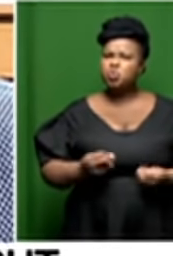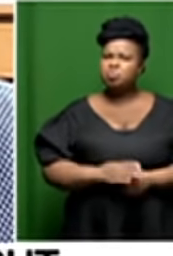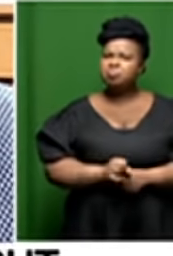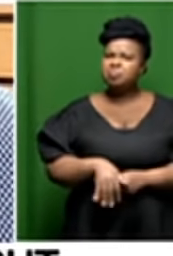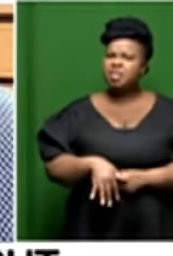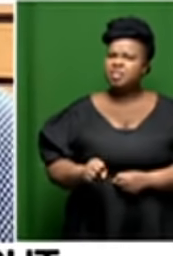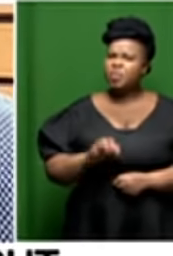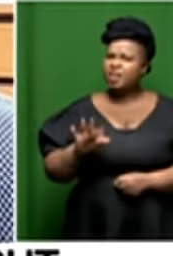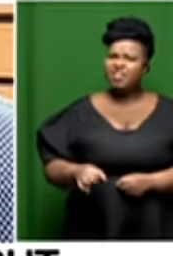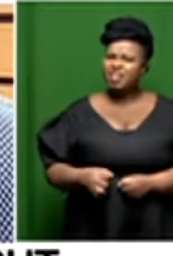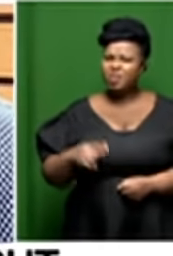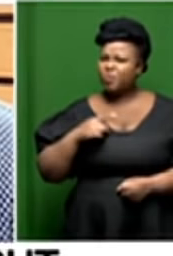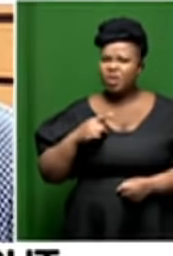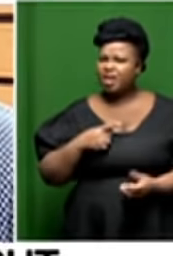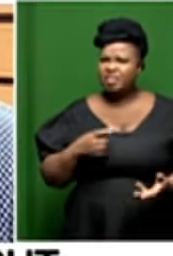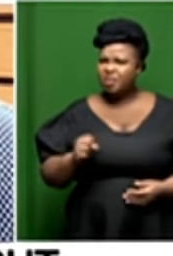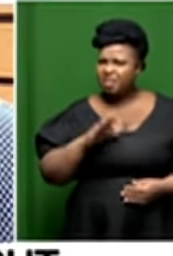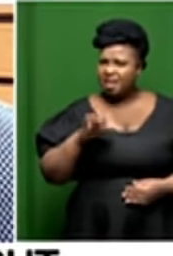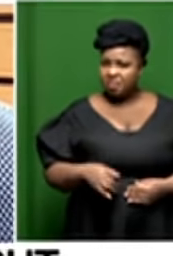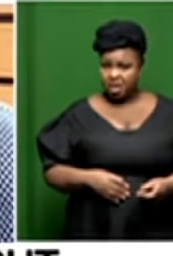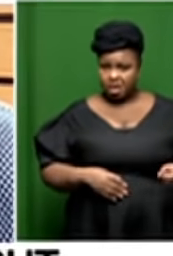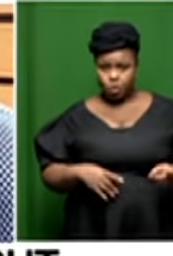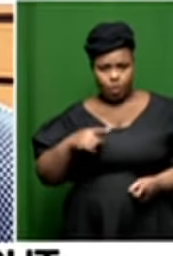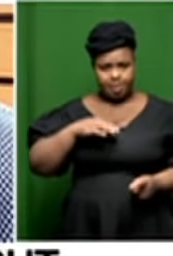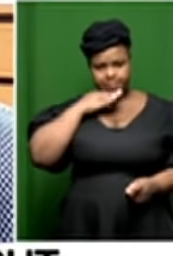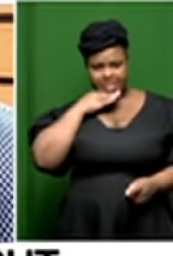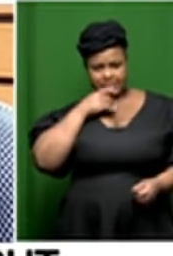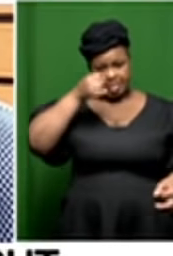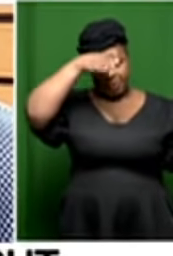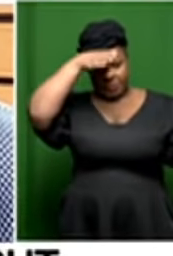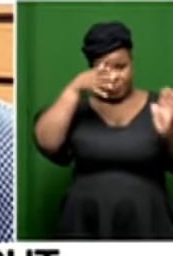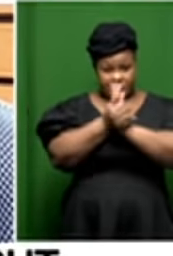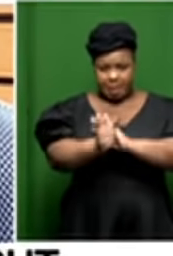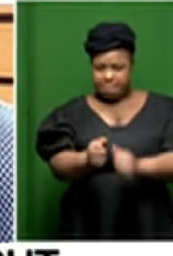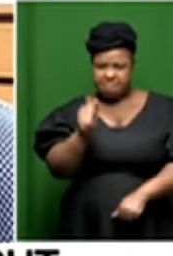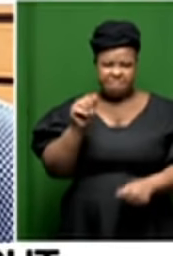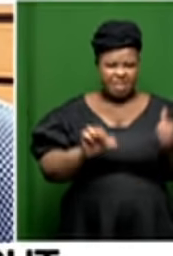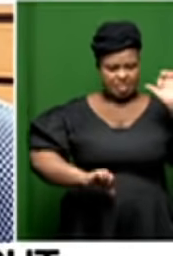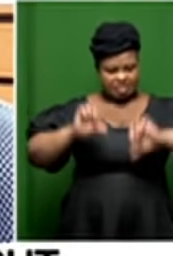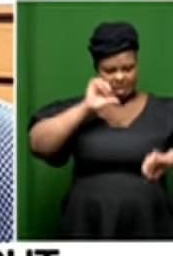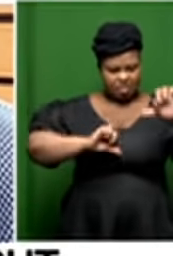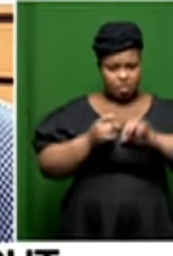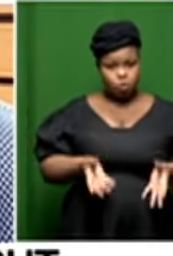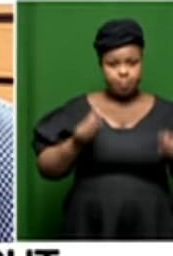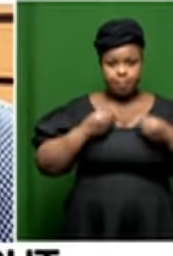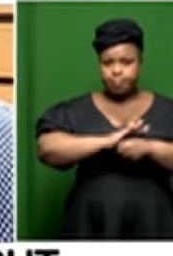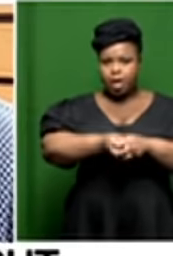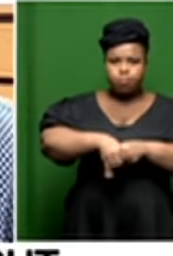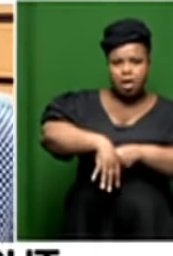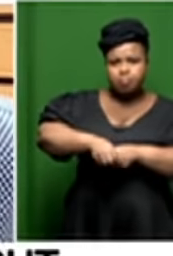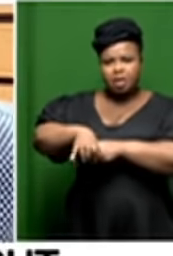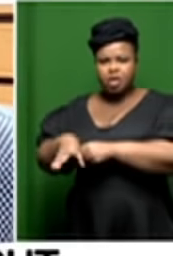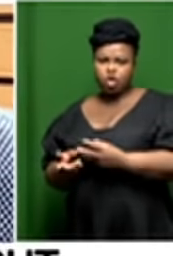Africa, what is it about South Africa? Is it the efficiency of our scientists that are so good that we're discovering these?